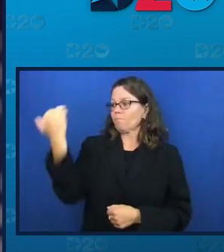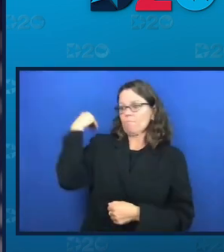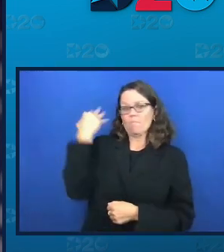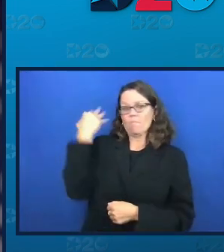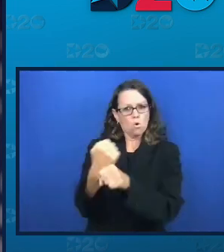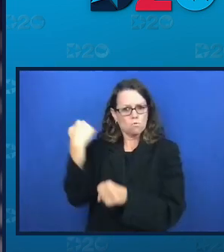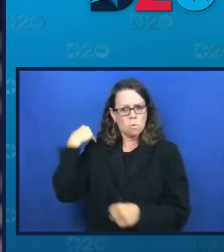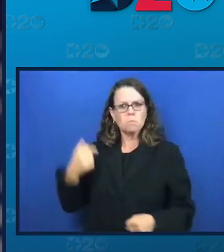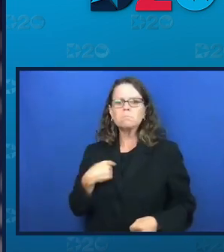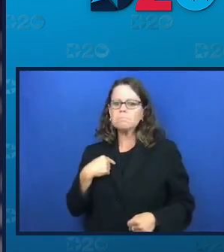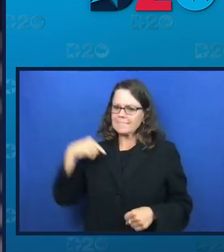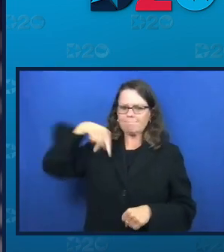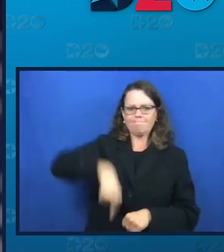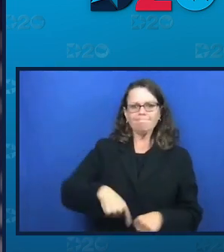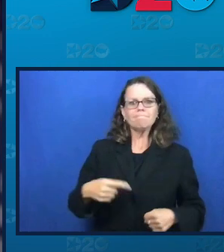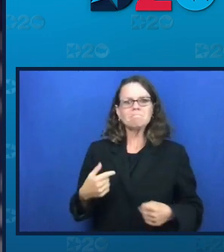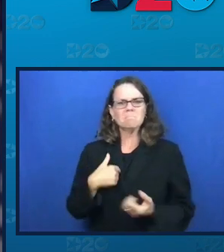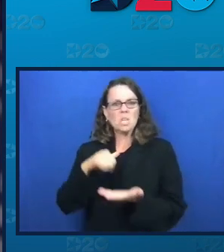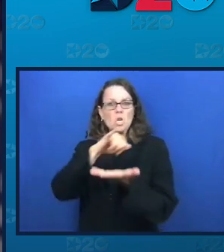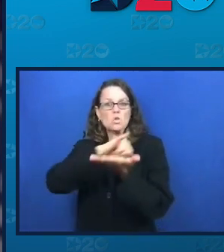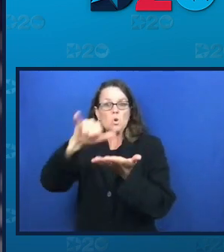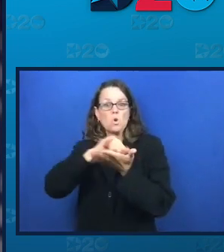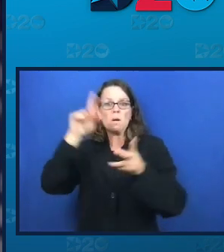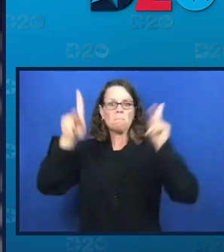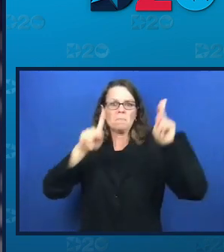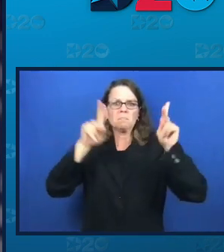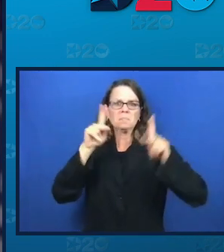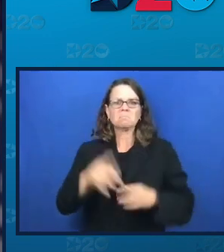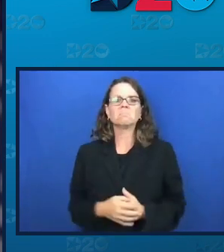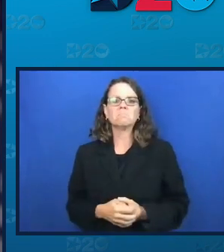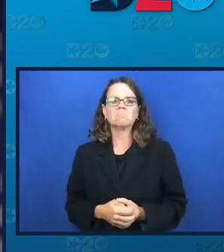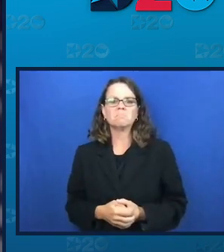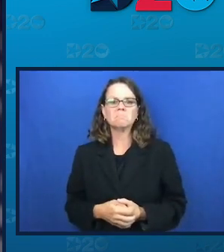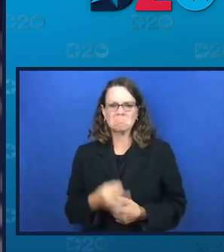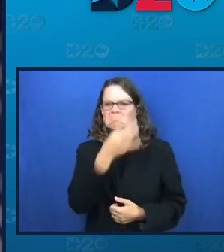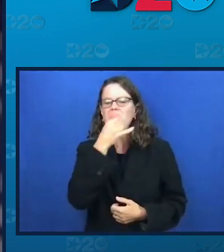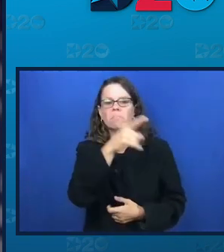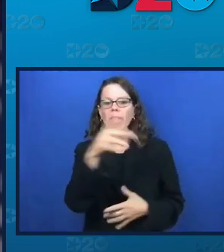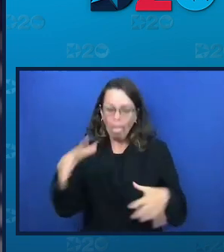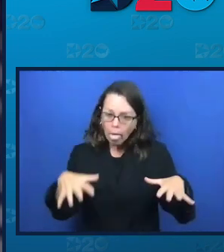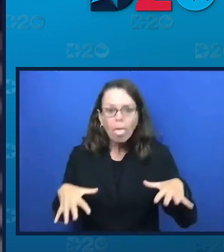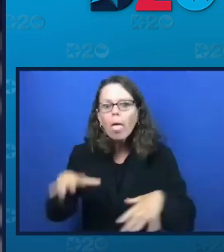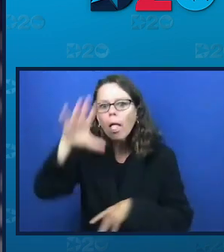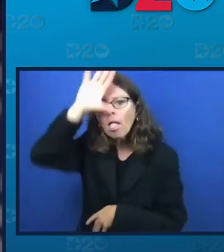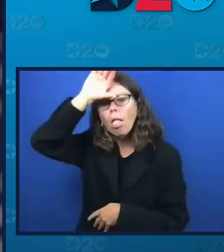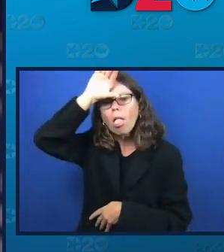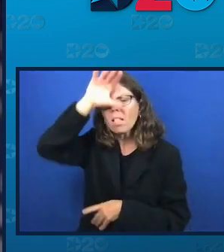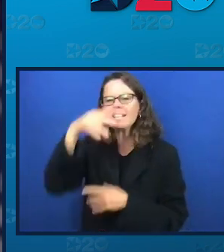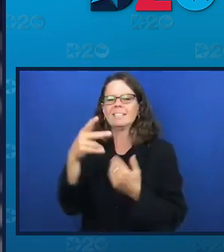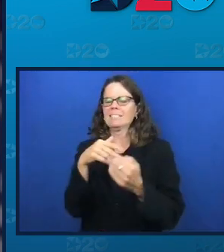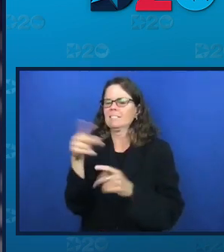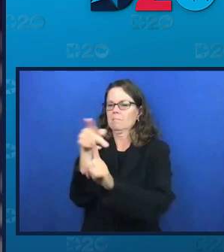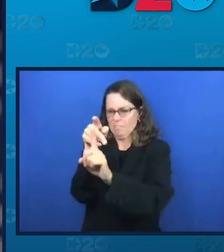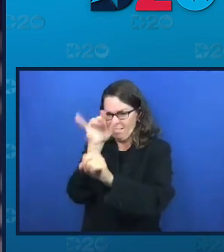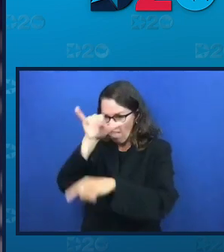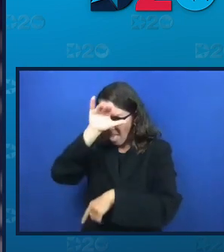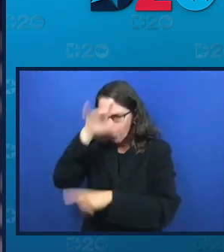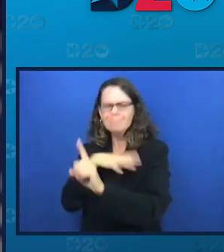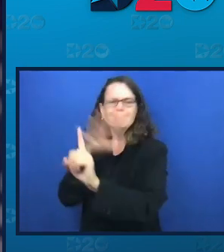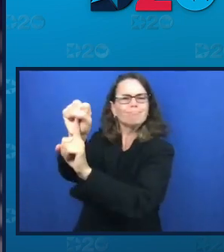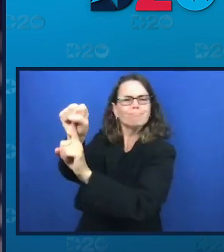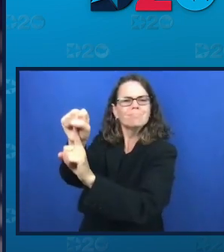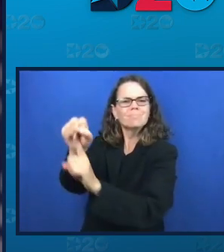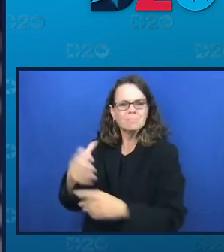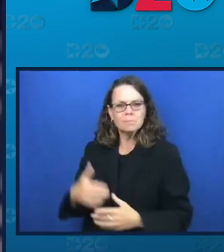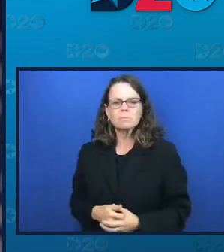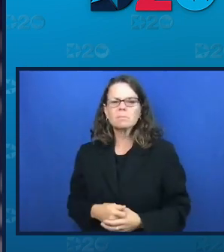one. But tonight, I'm not asking you to vote against Donald Trump because he's a bad guy. I'm urging you to vote against him